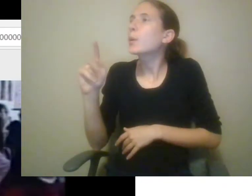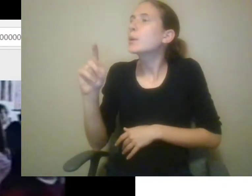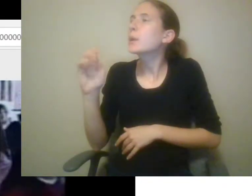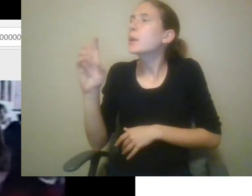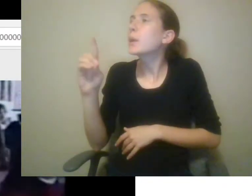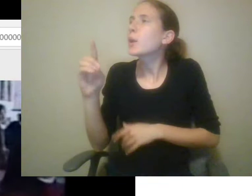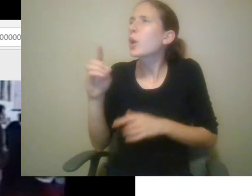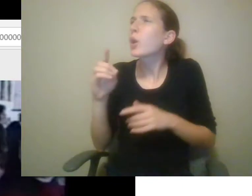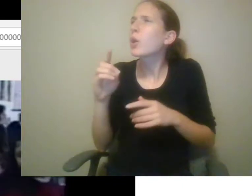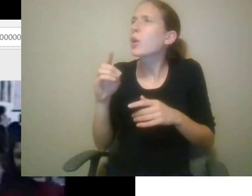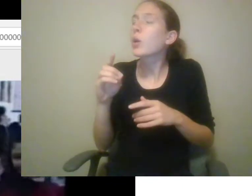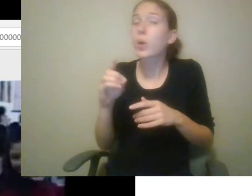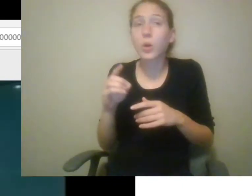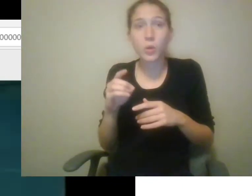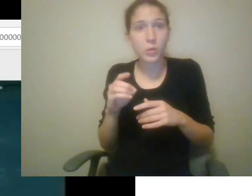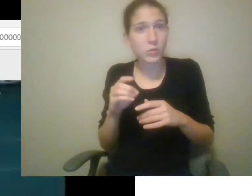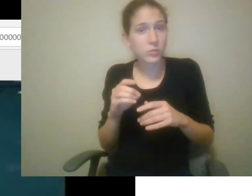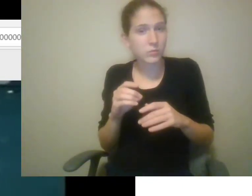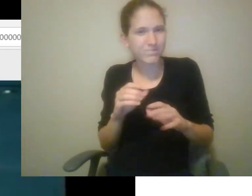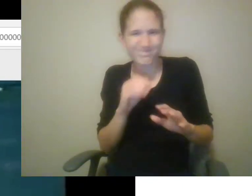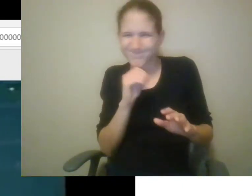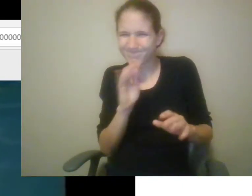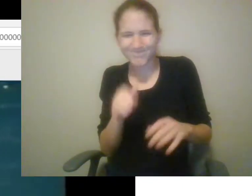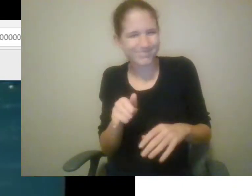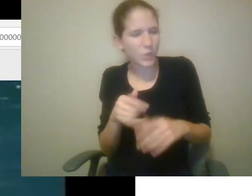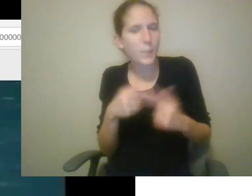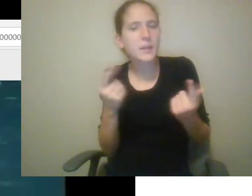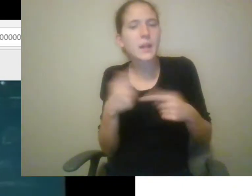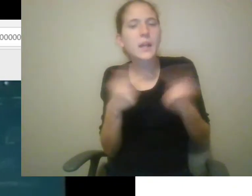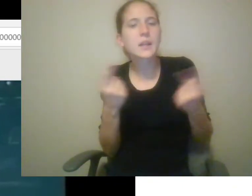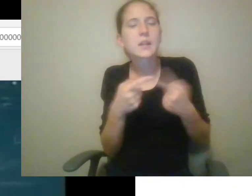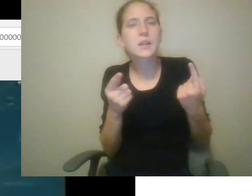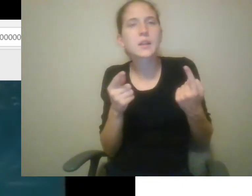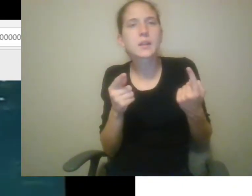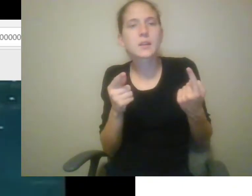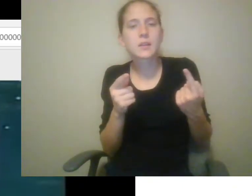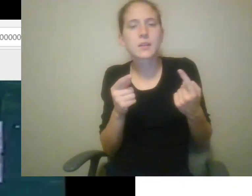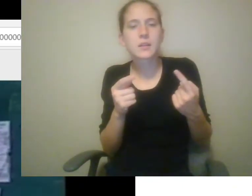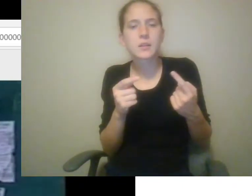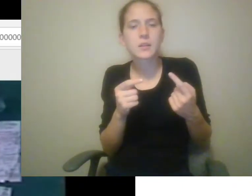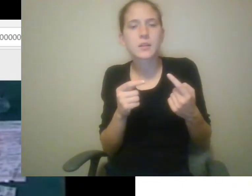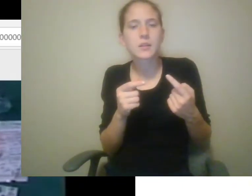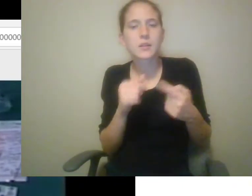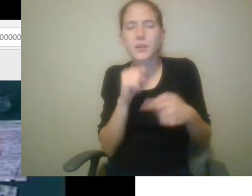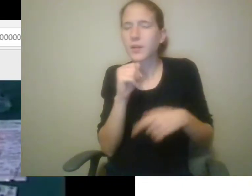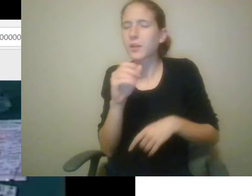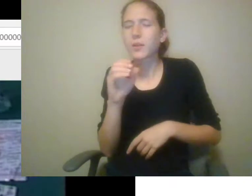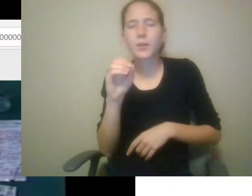Diluted. No? What's the opposite of diluted? No, not osmosis.